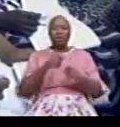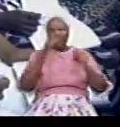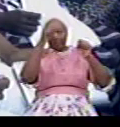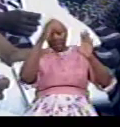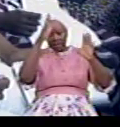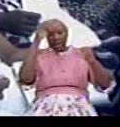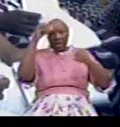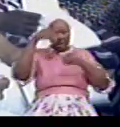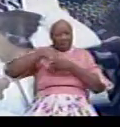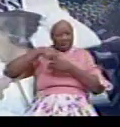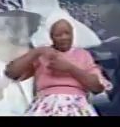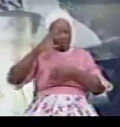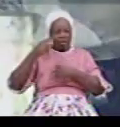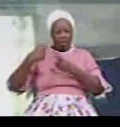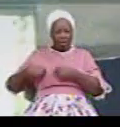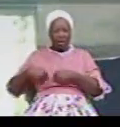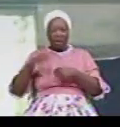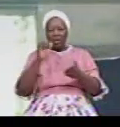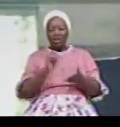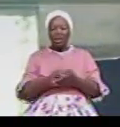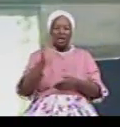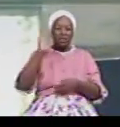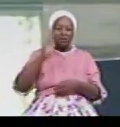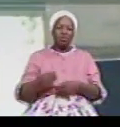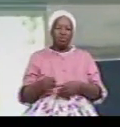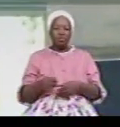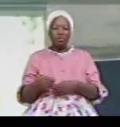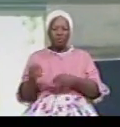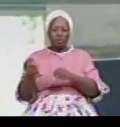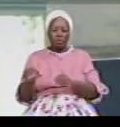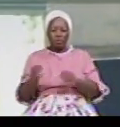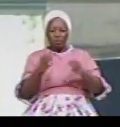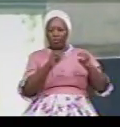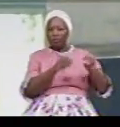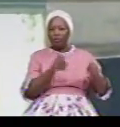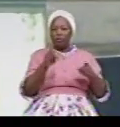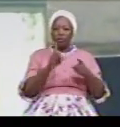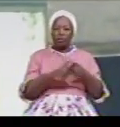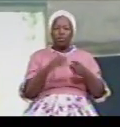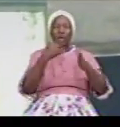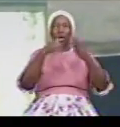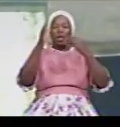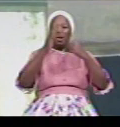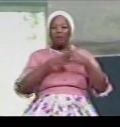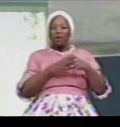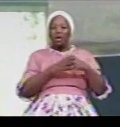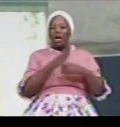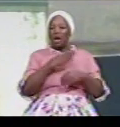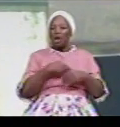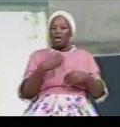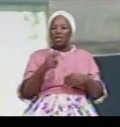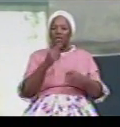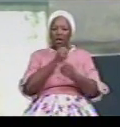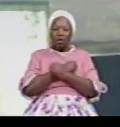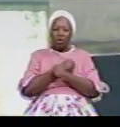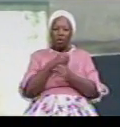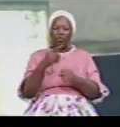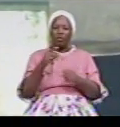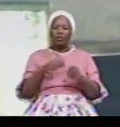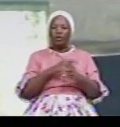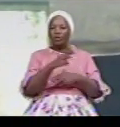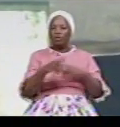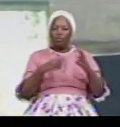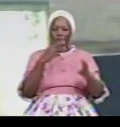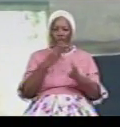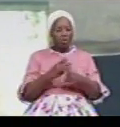heart that will draw you to heaven. And the love of the world,